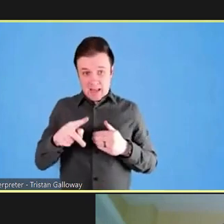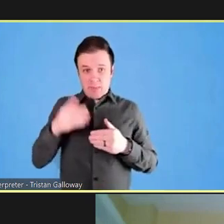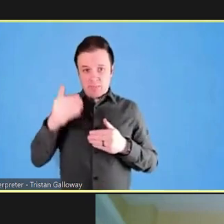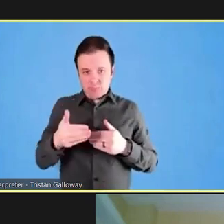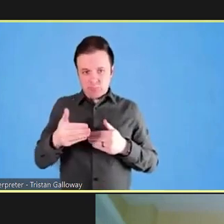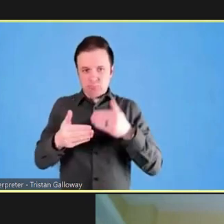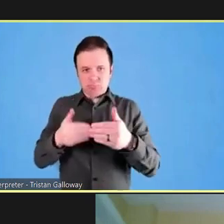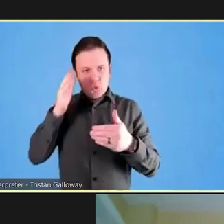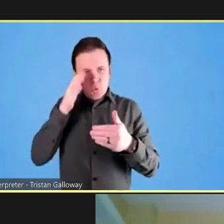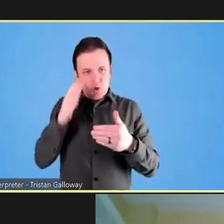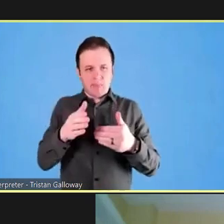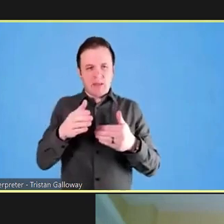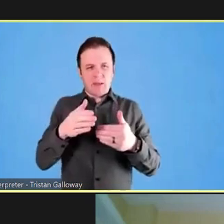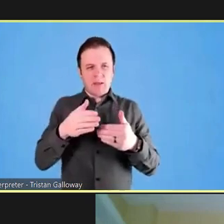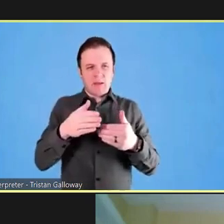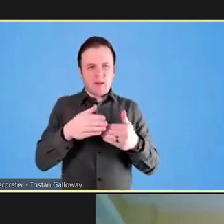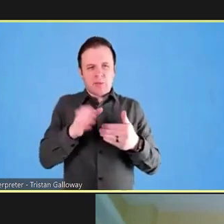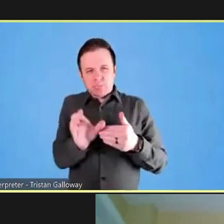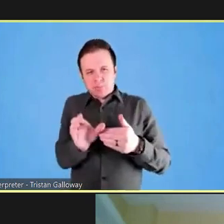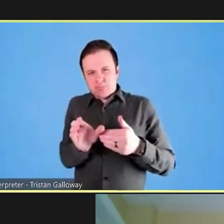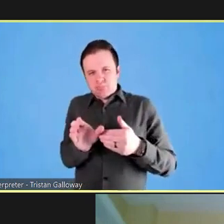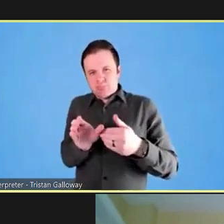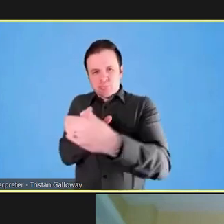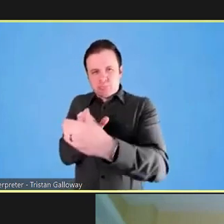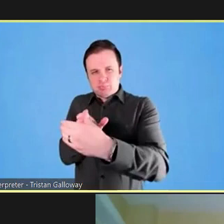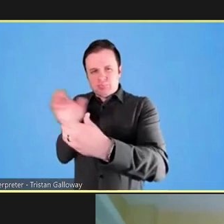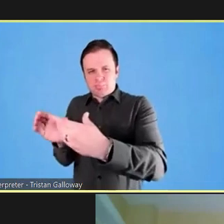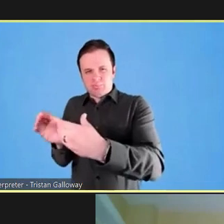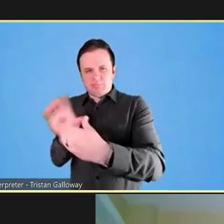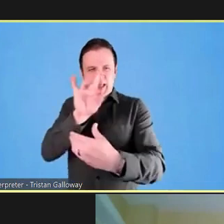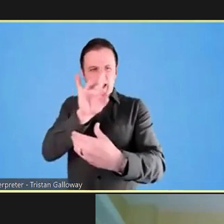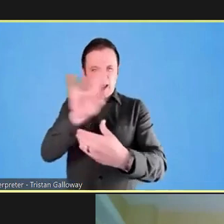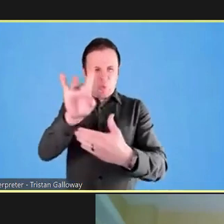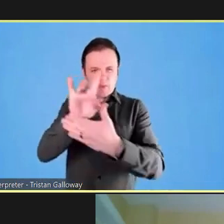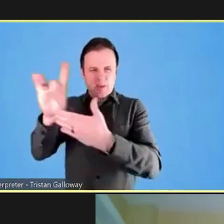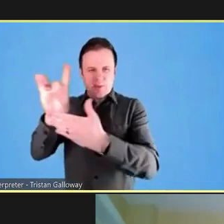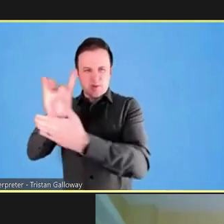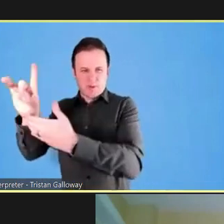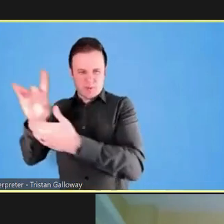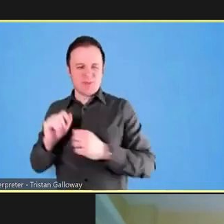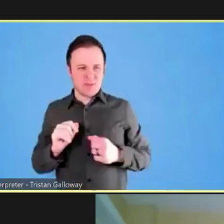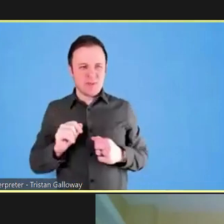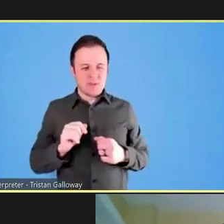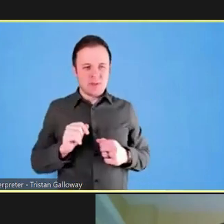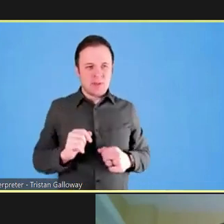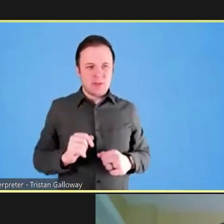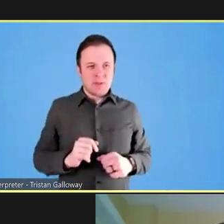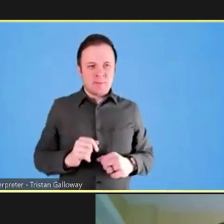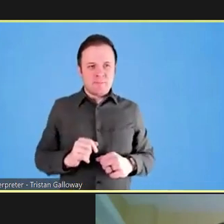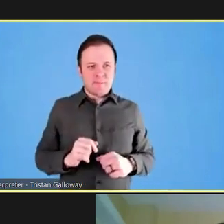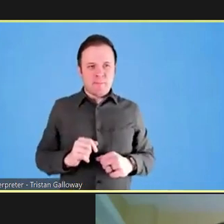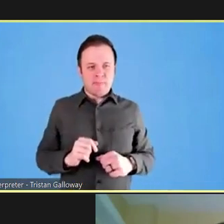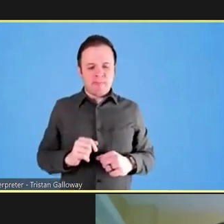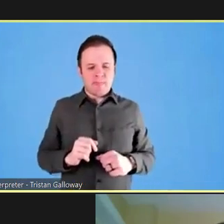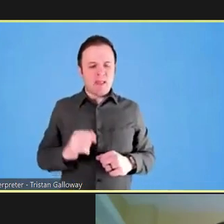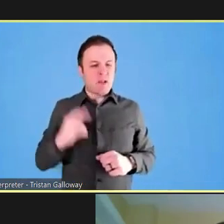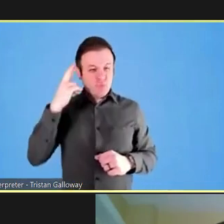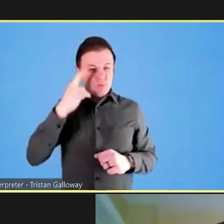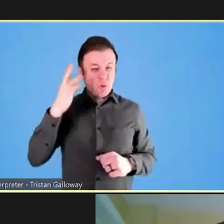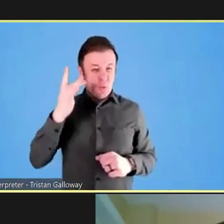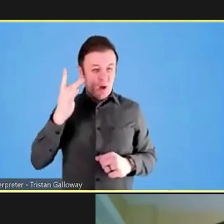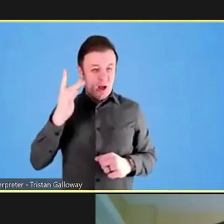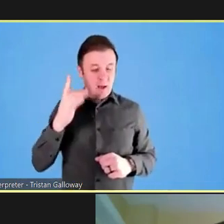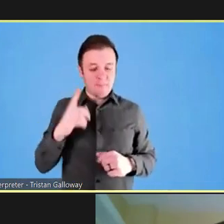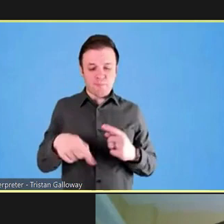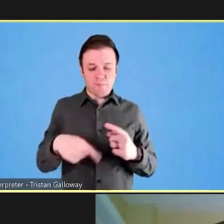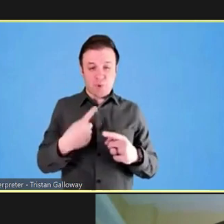over a period of about 8 weeks. But really, and the thinking behind that is so that once